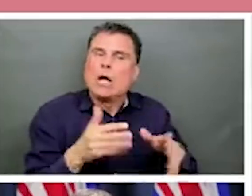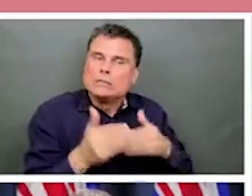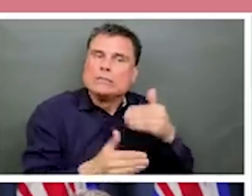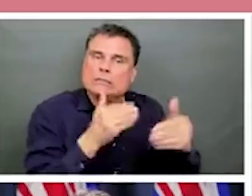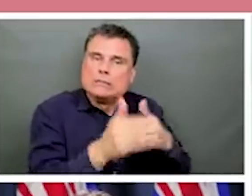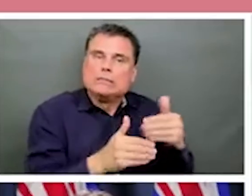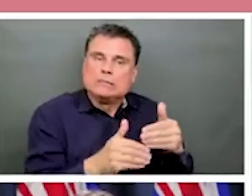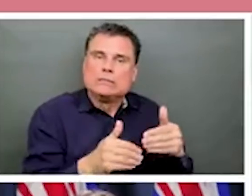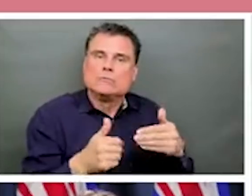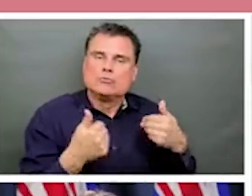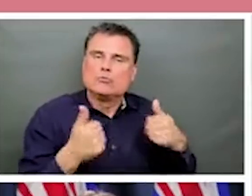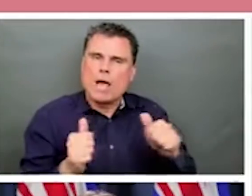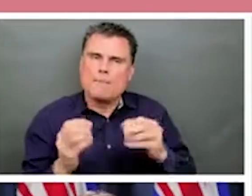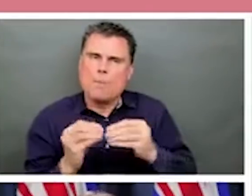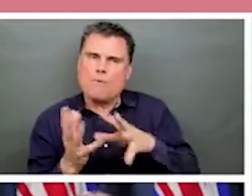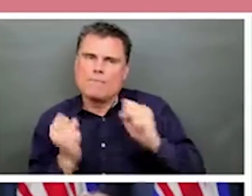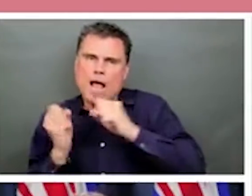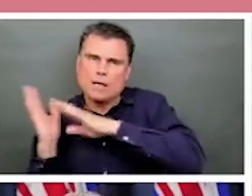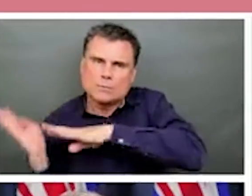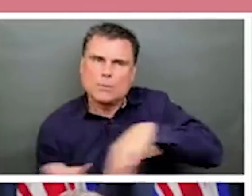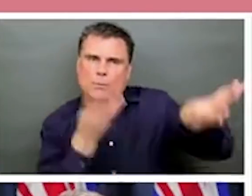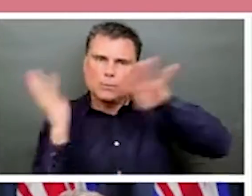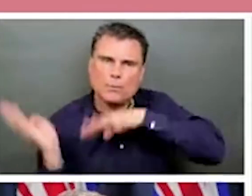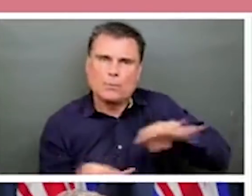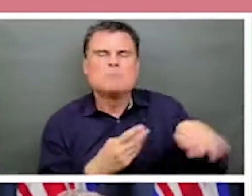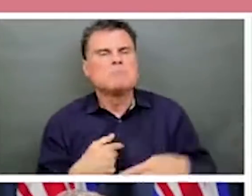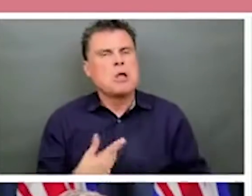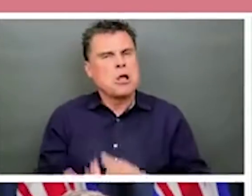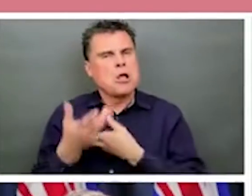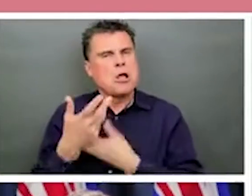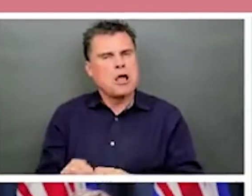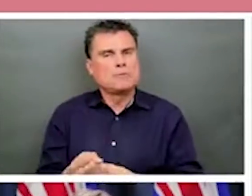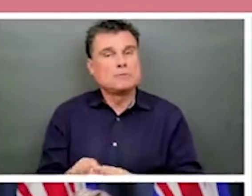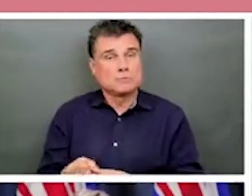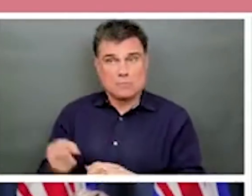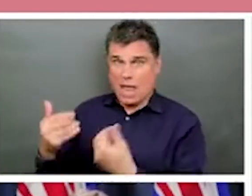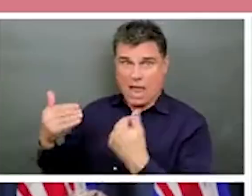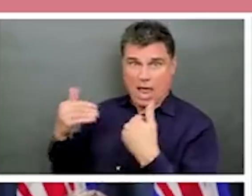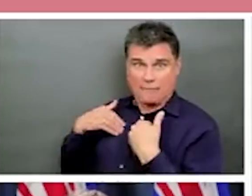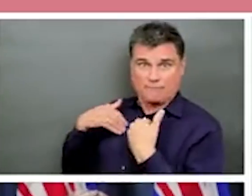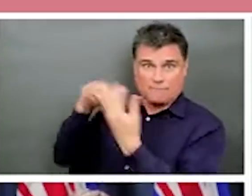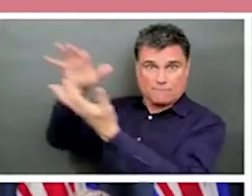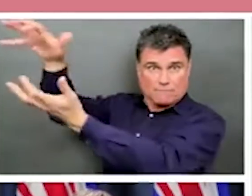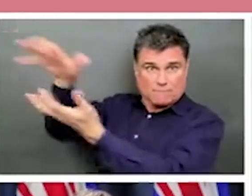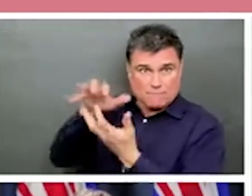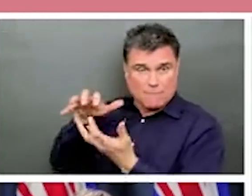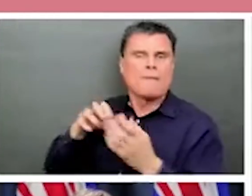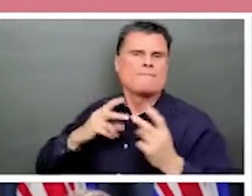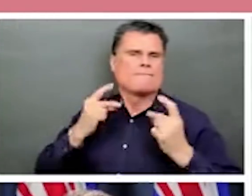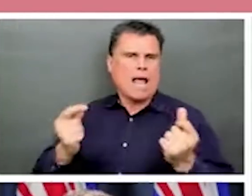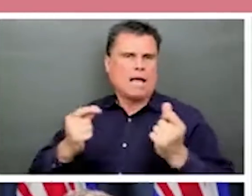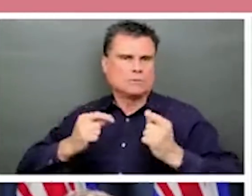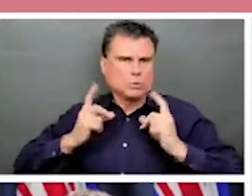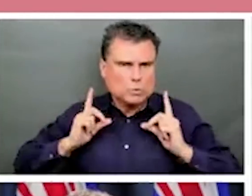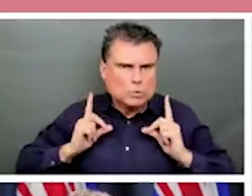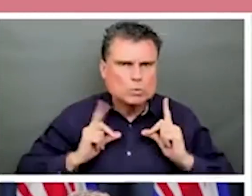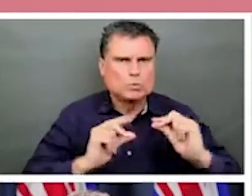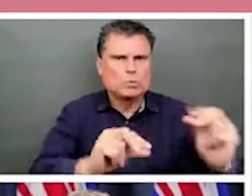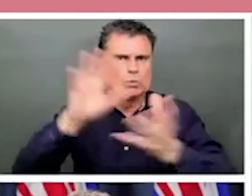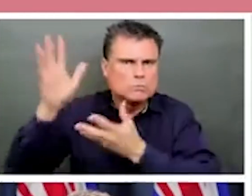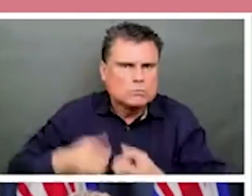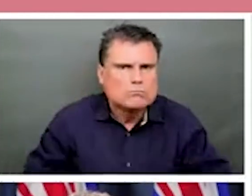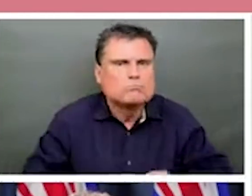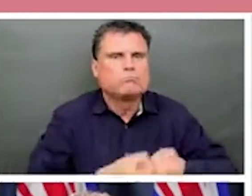confident that we are going to be able to use this vaccine in a very timely, expedited way to move up our